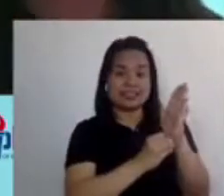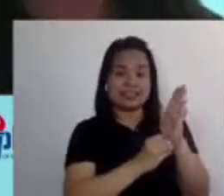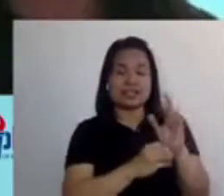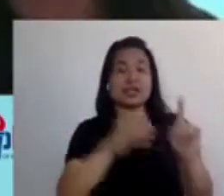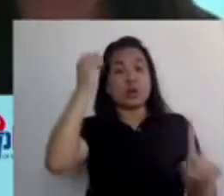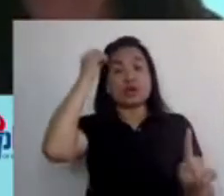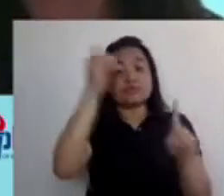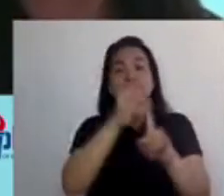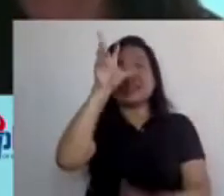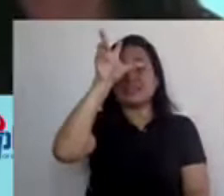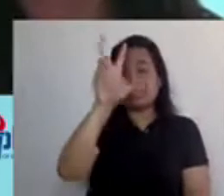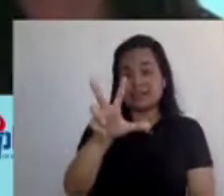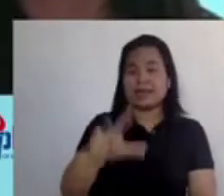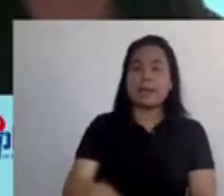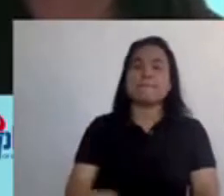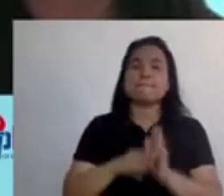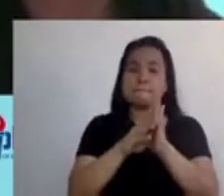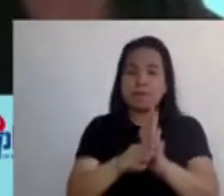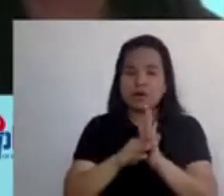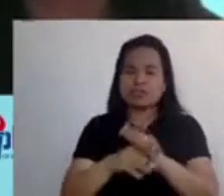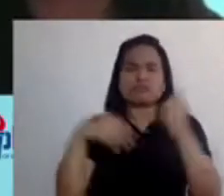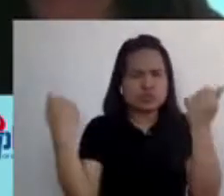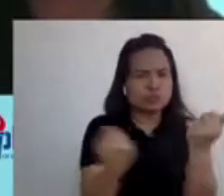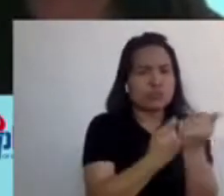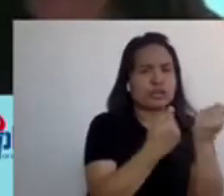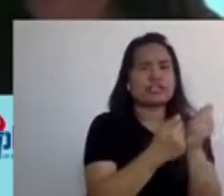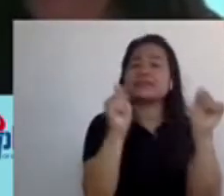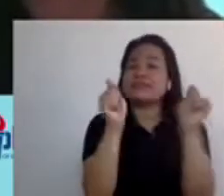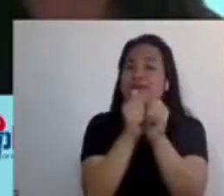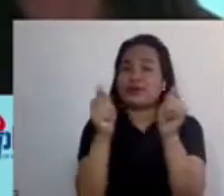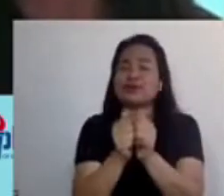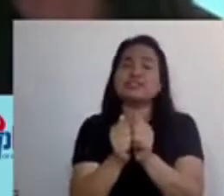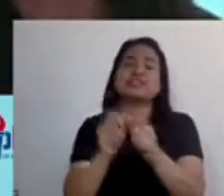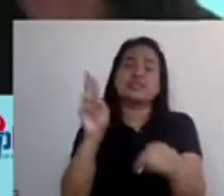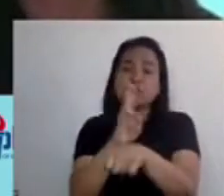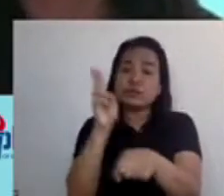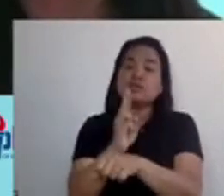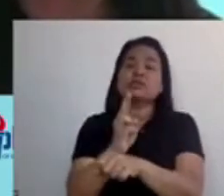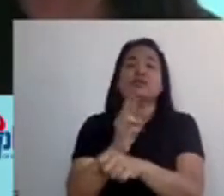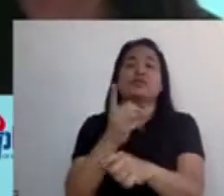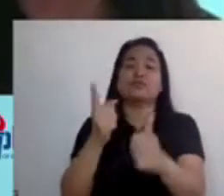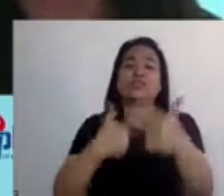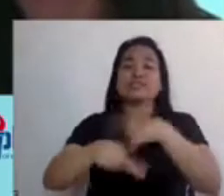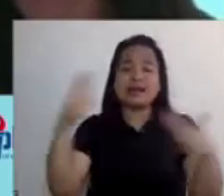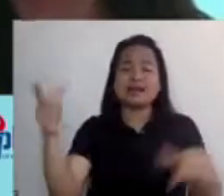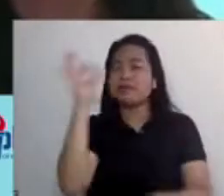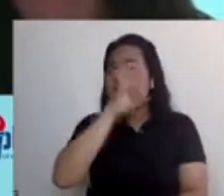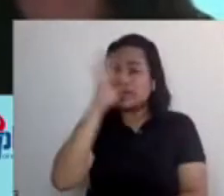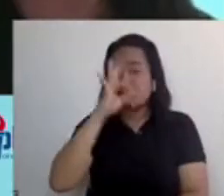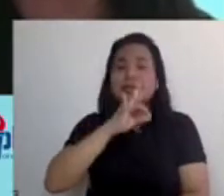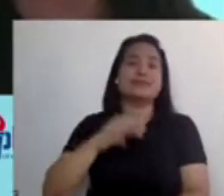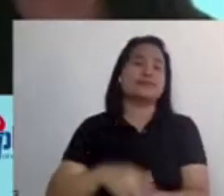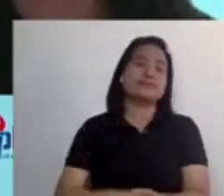and supported colleagues in the proficient use of mother tongue, Filipino, and English to improve teaching and learning, as well